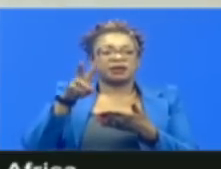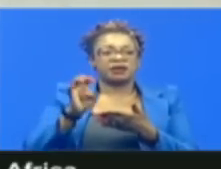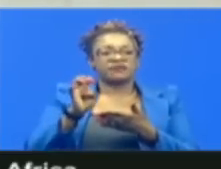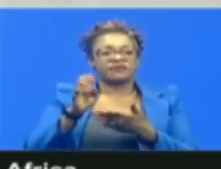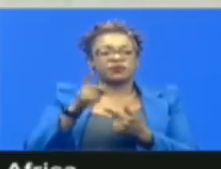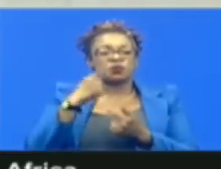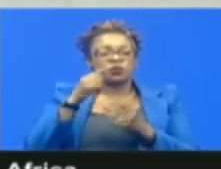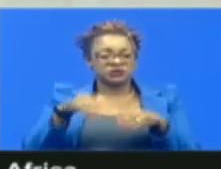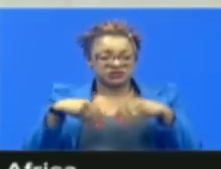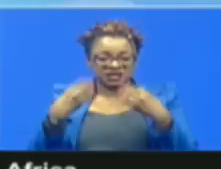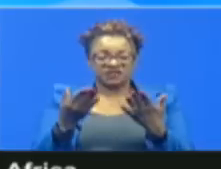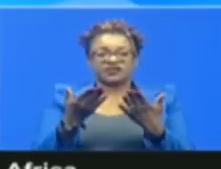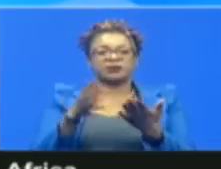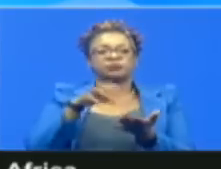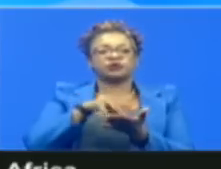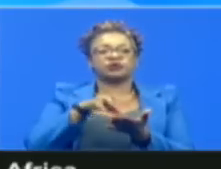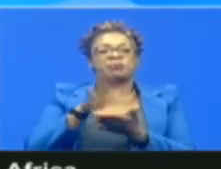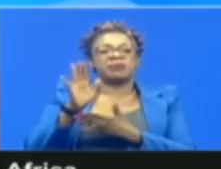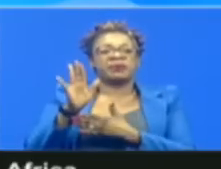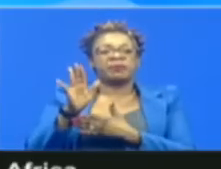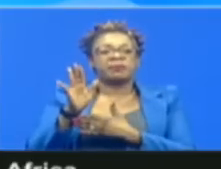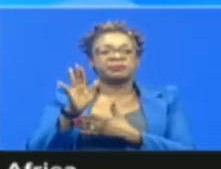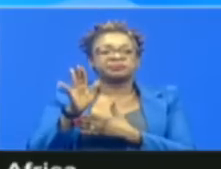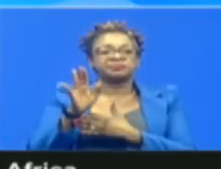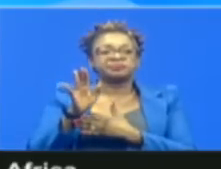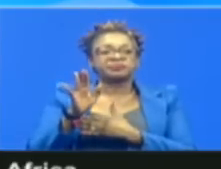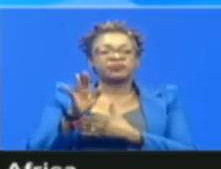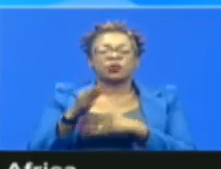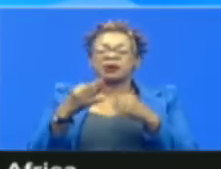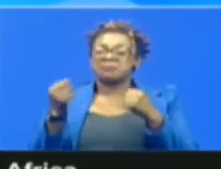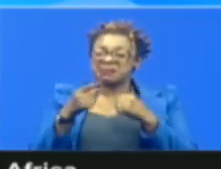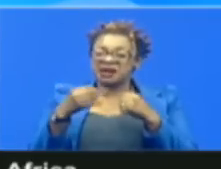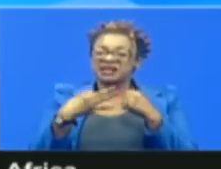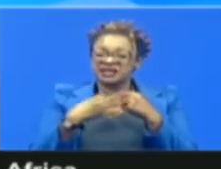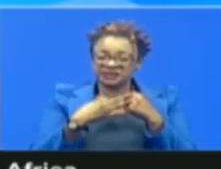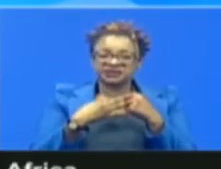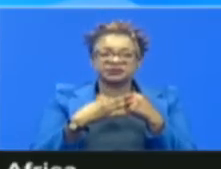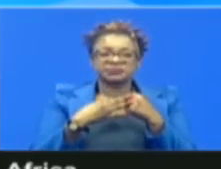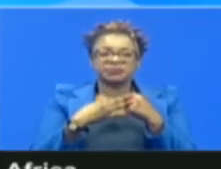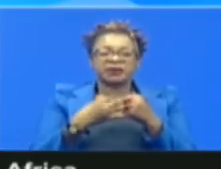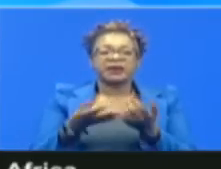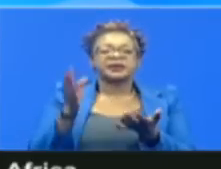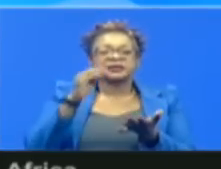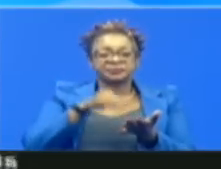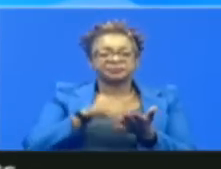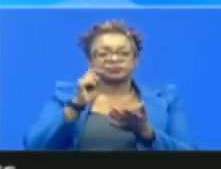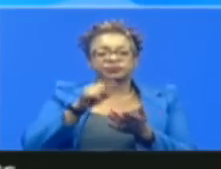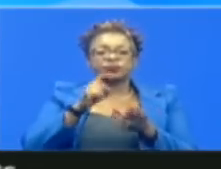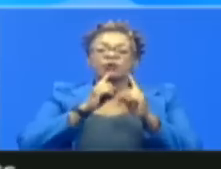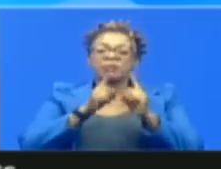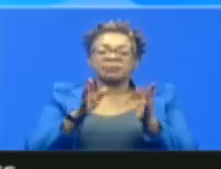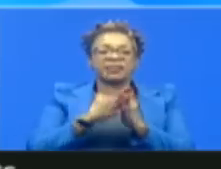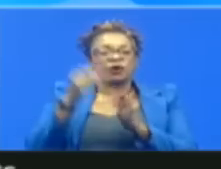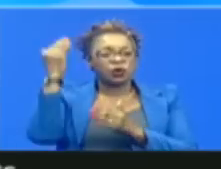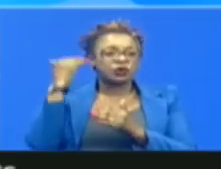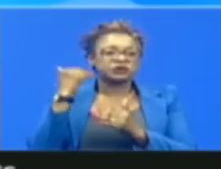Mponjiwa's nomination position. It took IBC 8 months. They had to be compelled again by the court. They were given